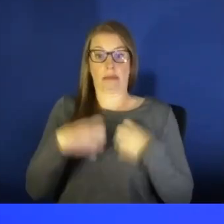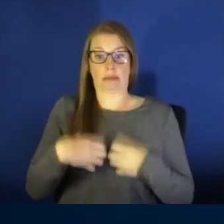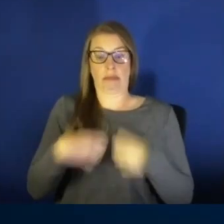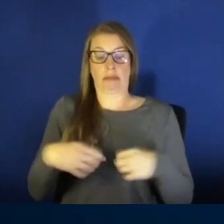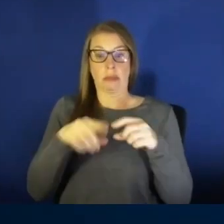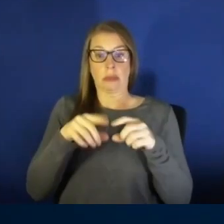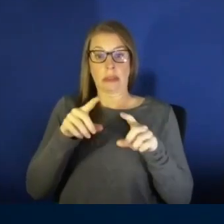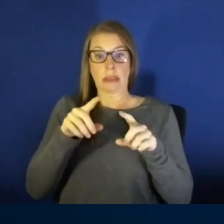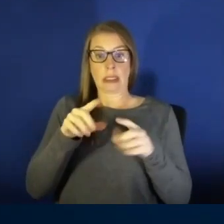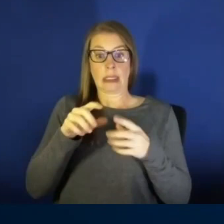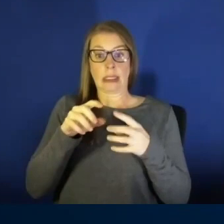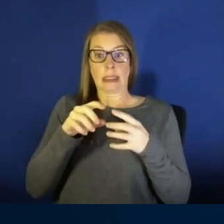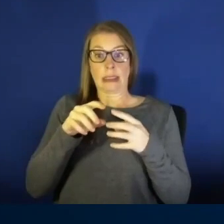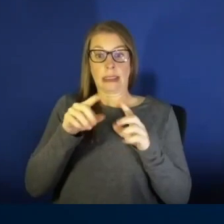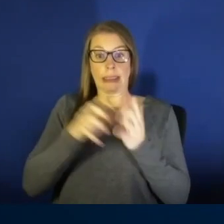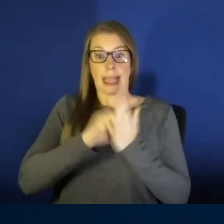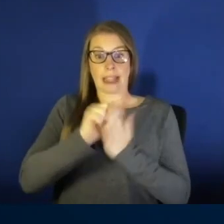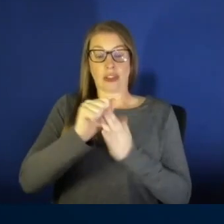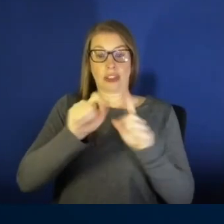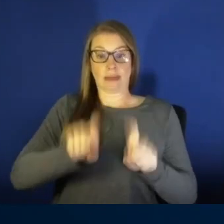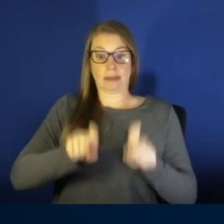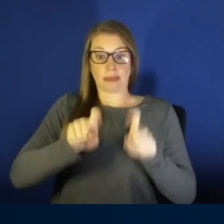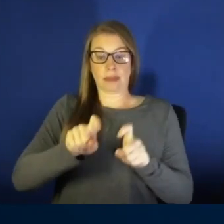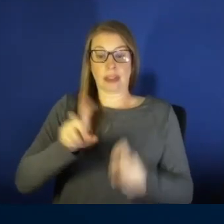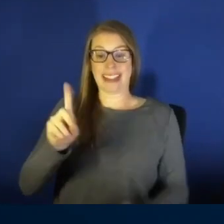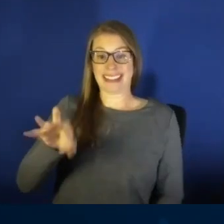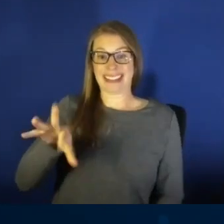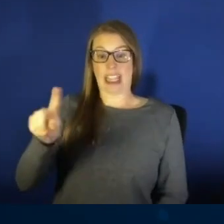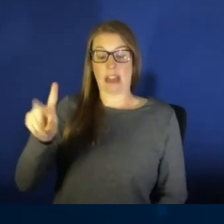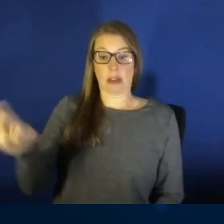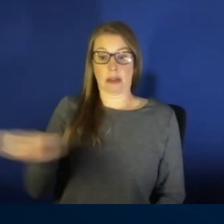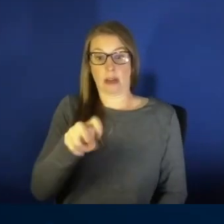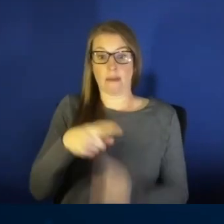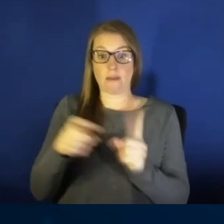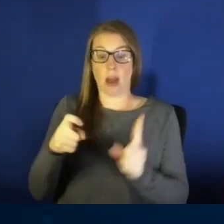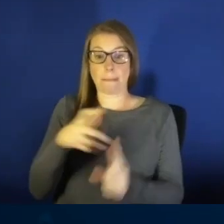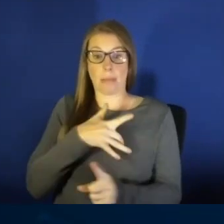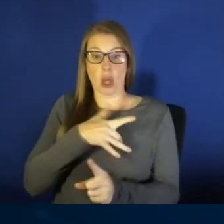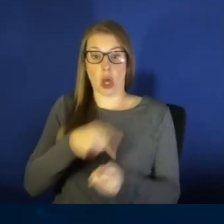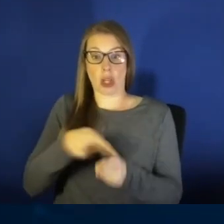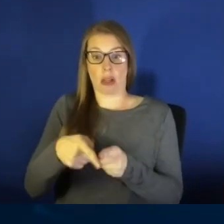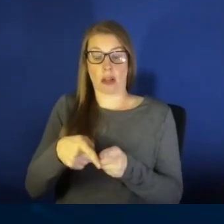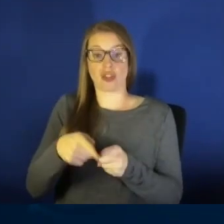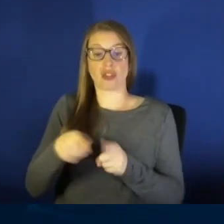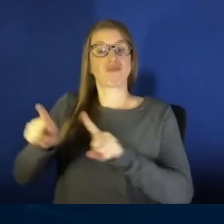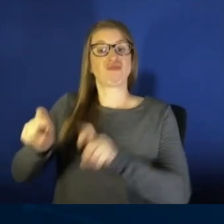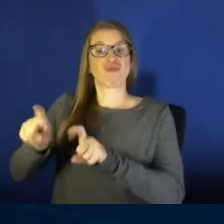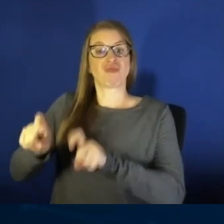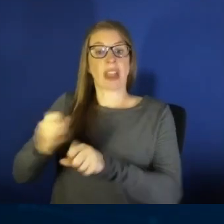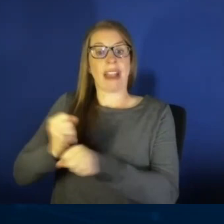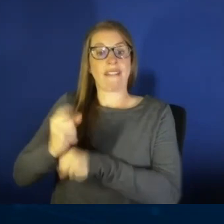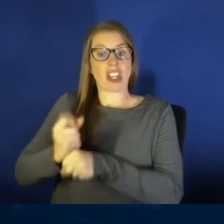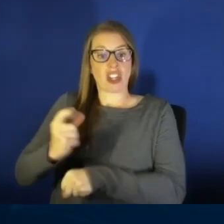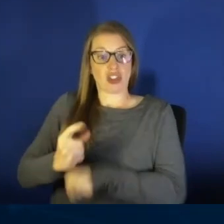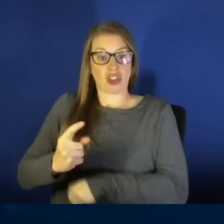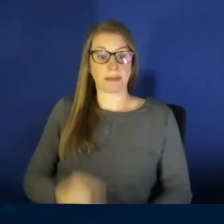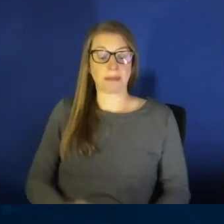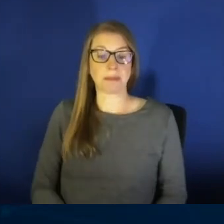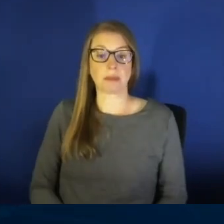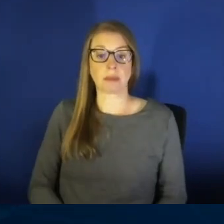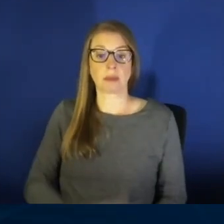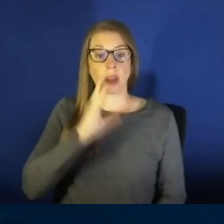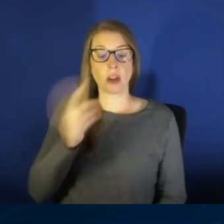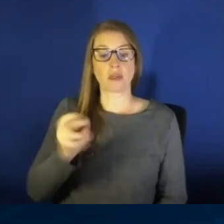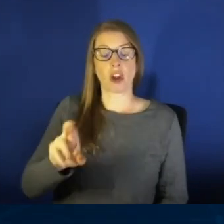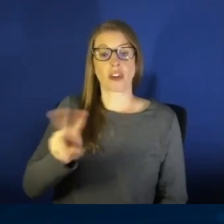about David's care. He was referred to the program, as we said, from his cardiologist to get screened every year. I know Dr. V